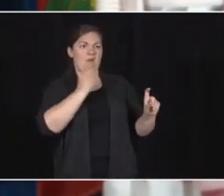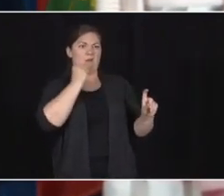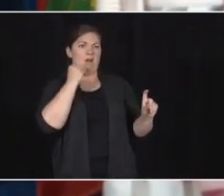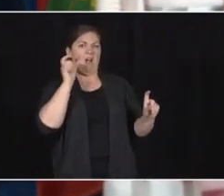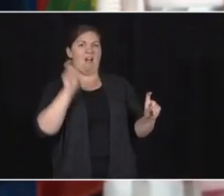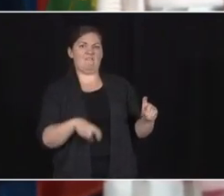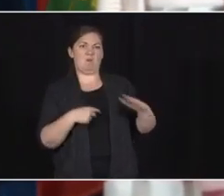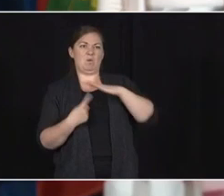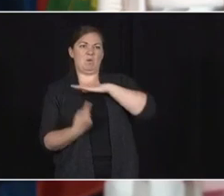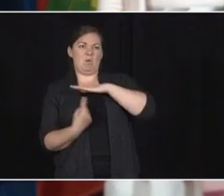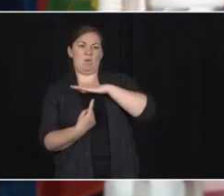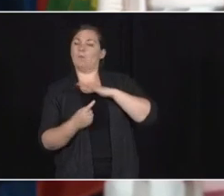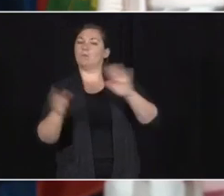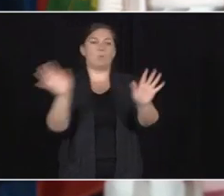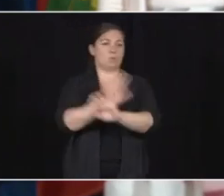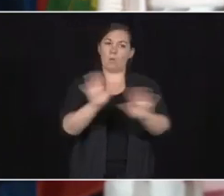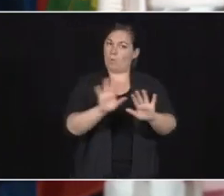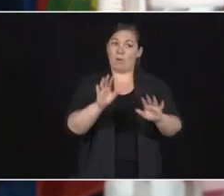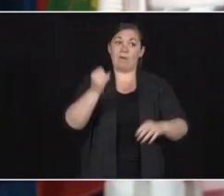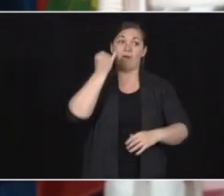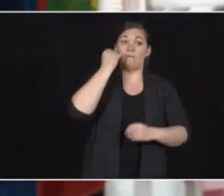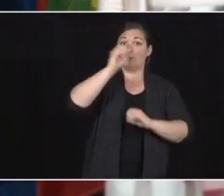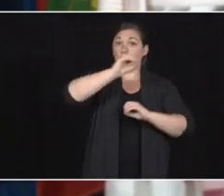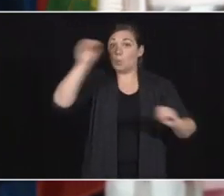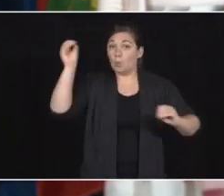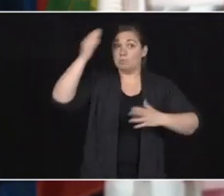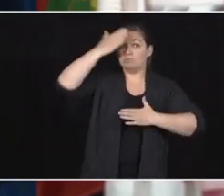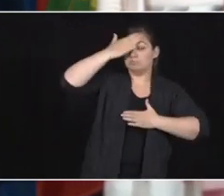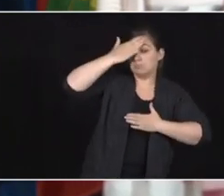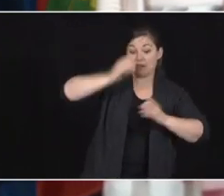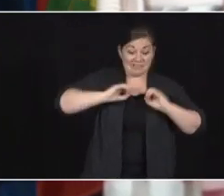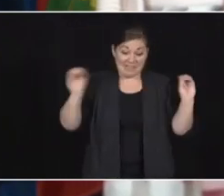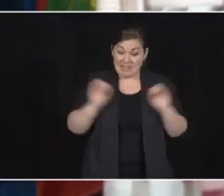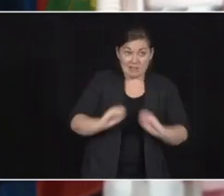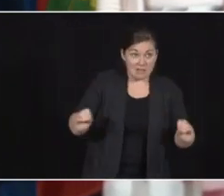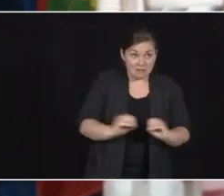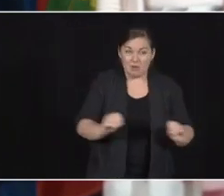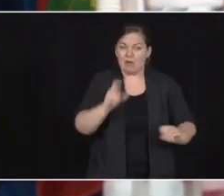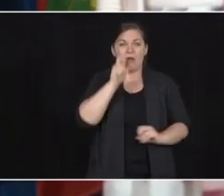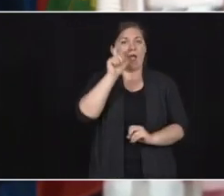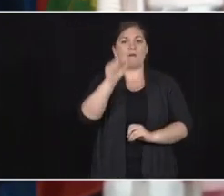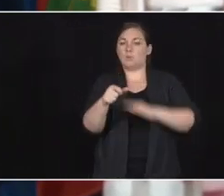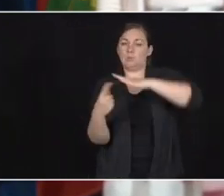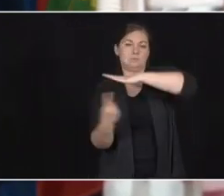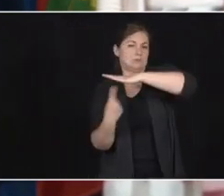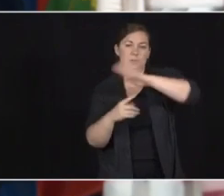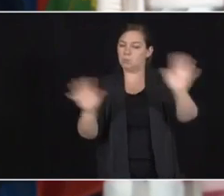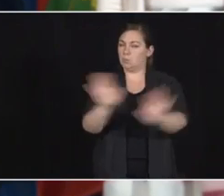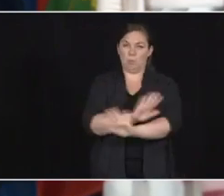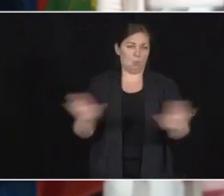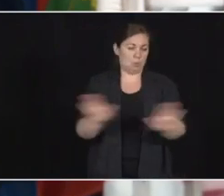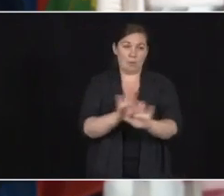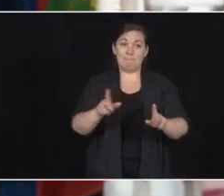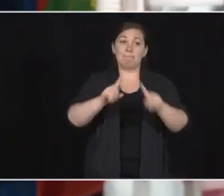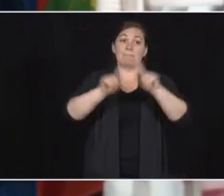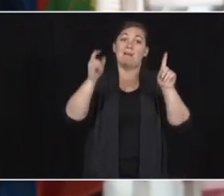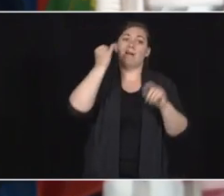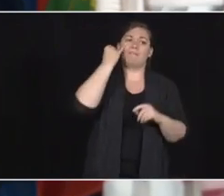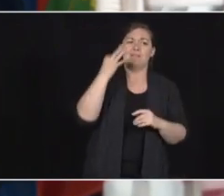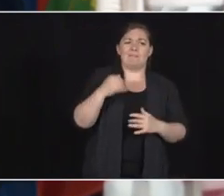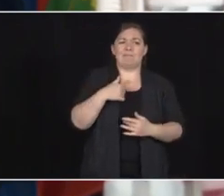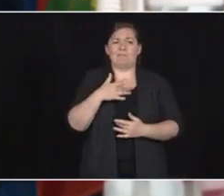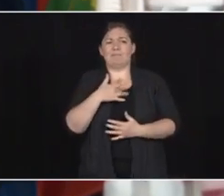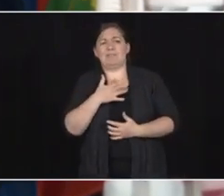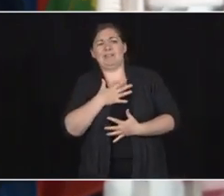meaning that you have no symptoms at all. So if you have no symptoms, you feel you've been around groups, you feel you're nervous